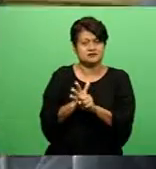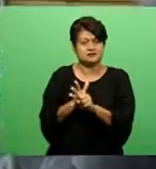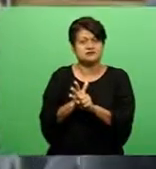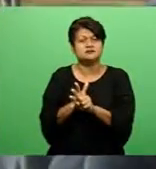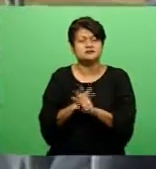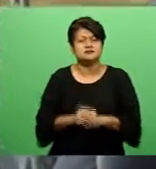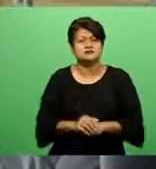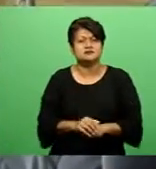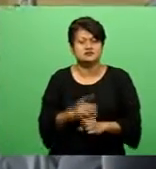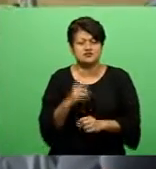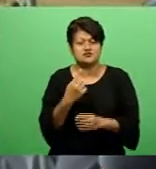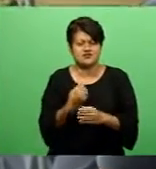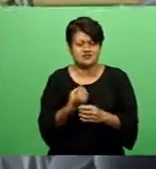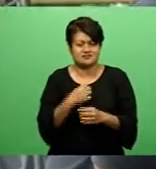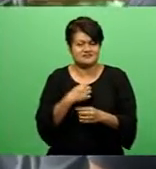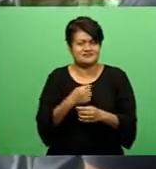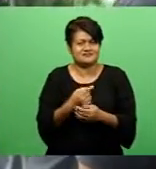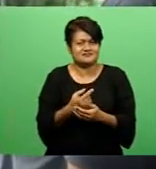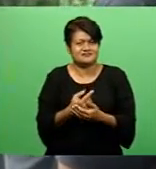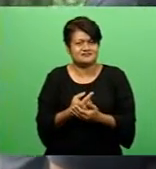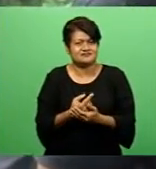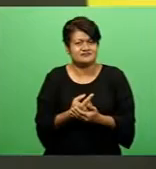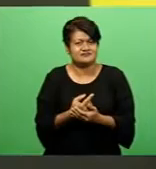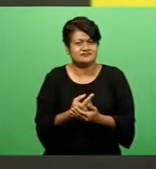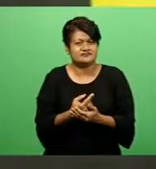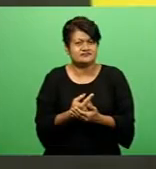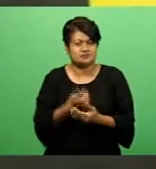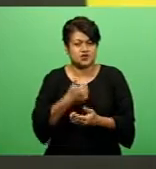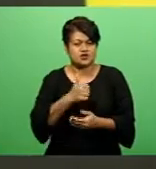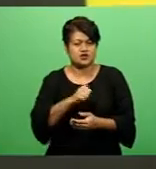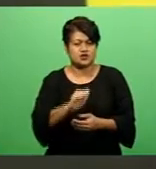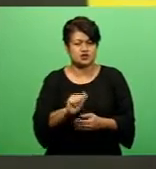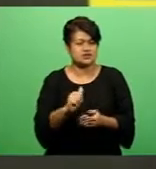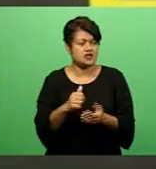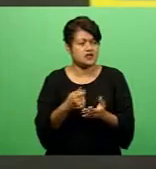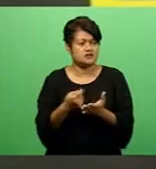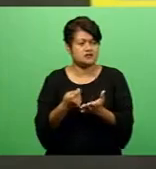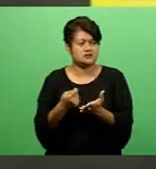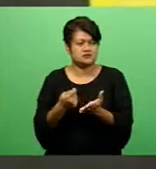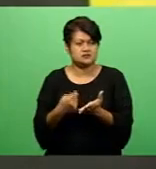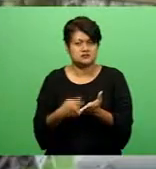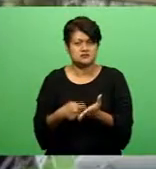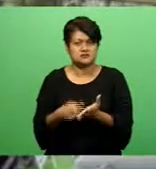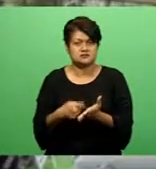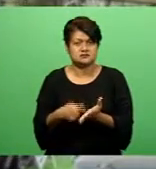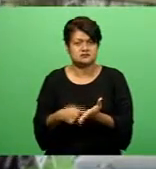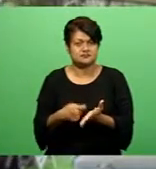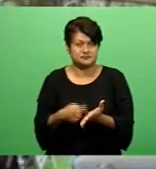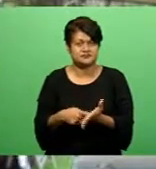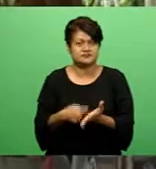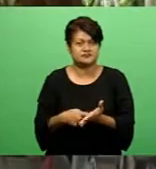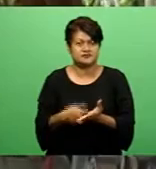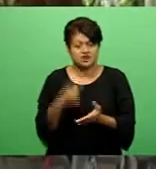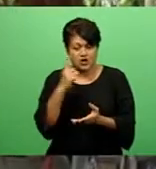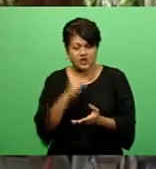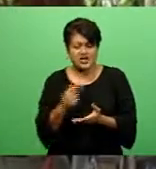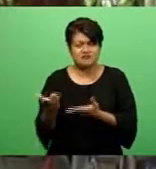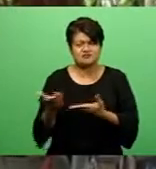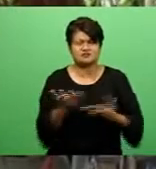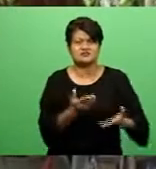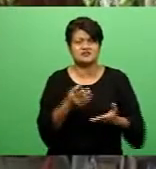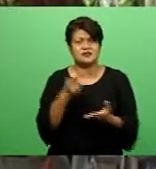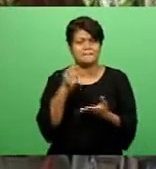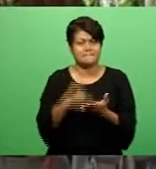our time and our strength into doing something that will bring back money and income for our families and for ourselves. This is the first time for